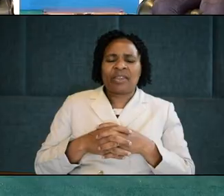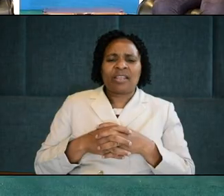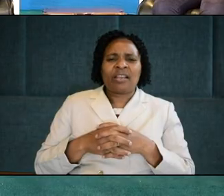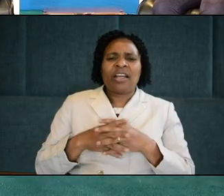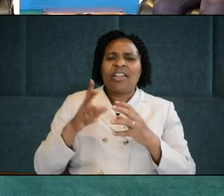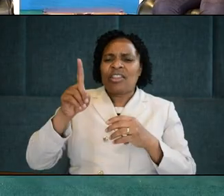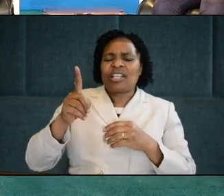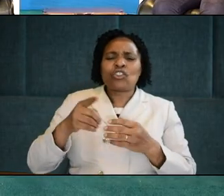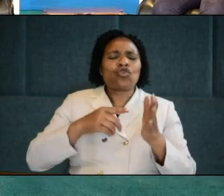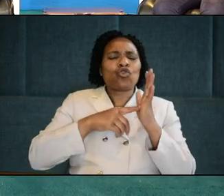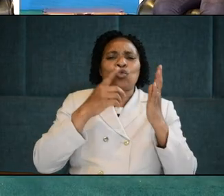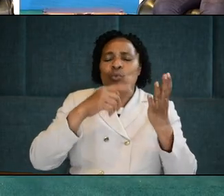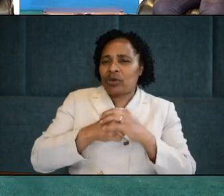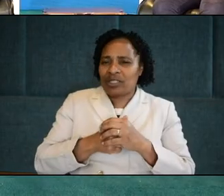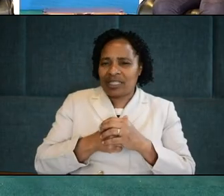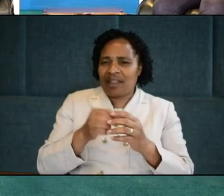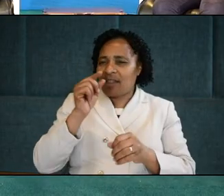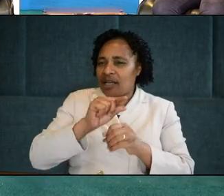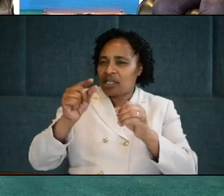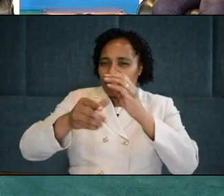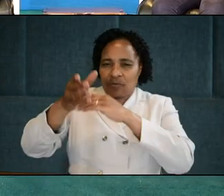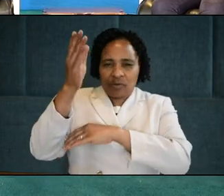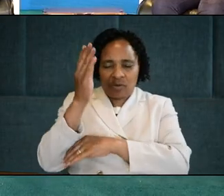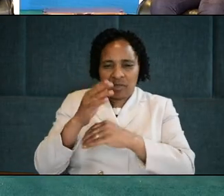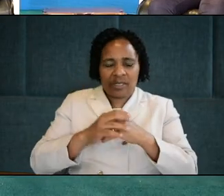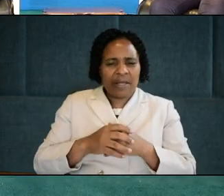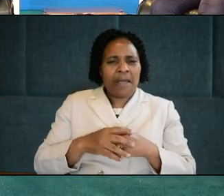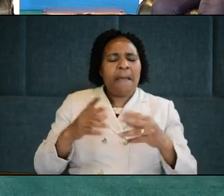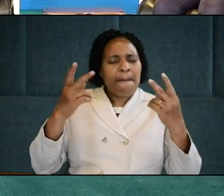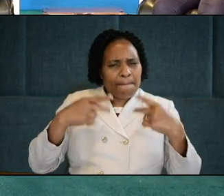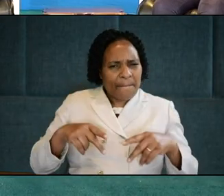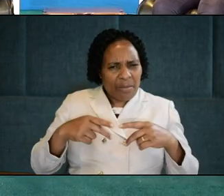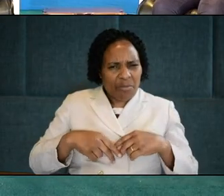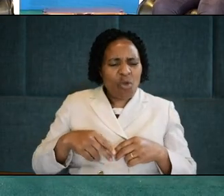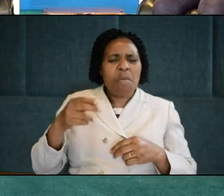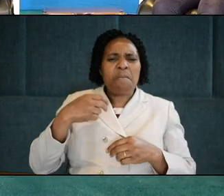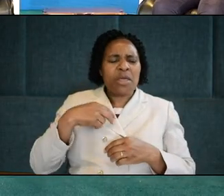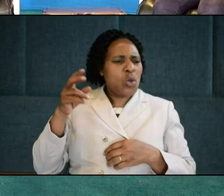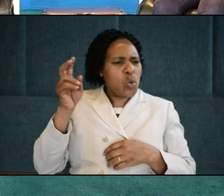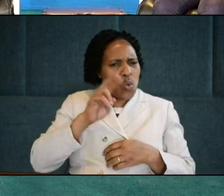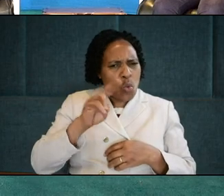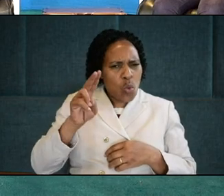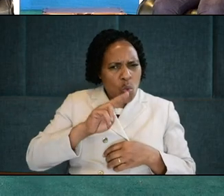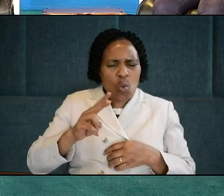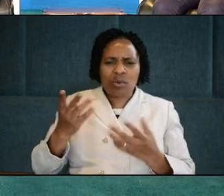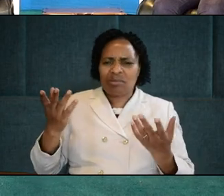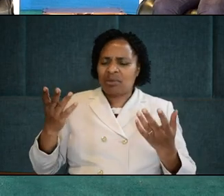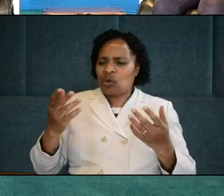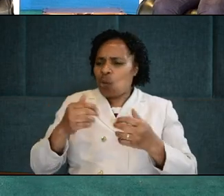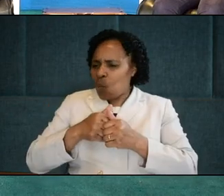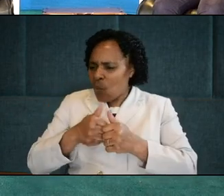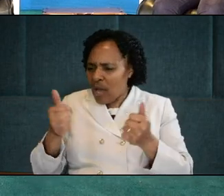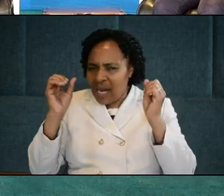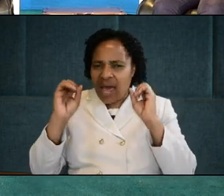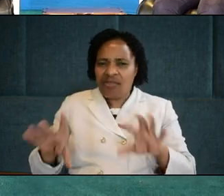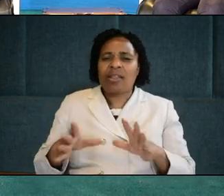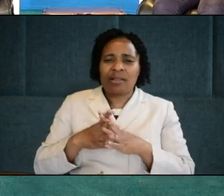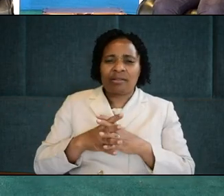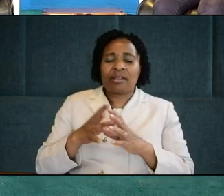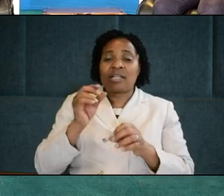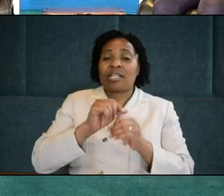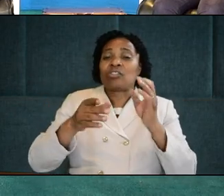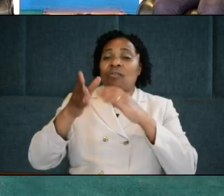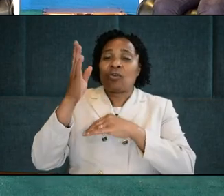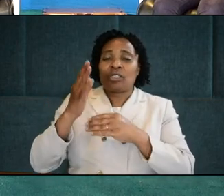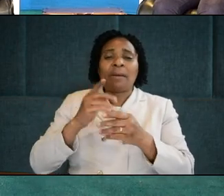this actually shows us the grace of God. There are people who we may look down upon as people who are unworthy of the grace of God,